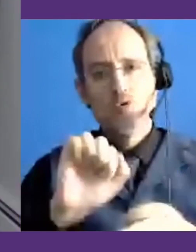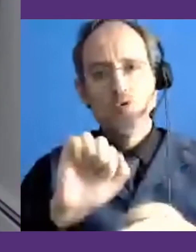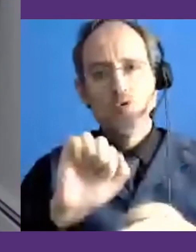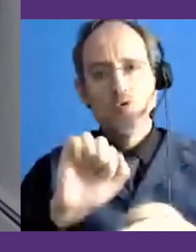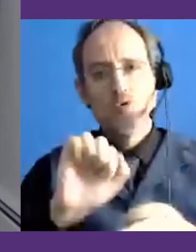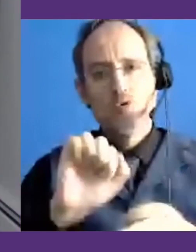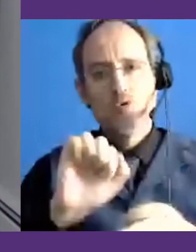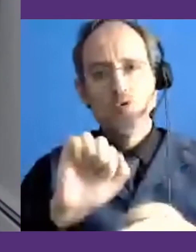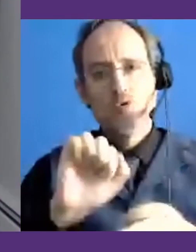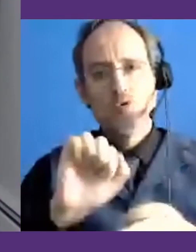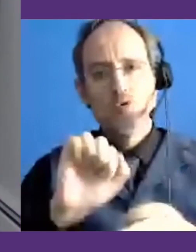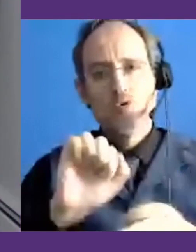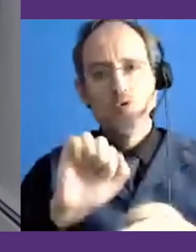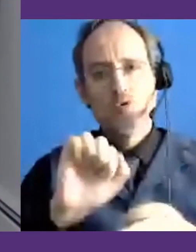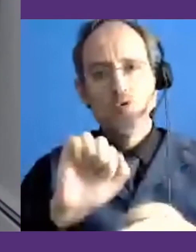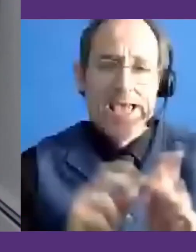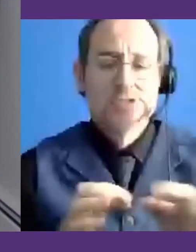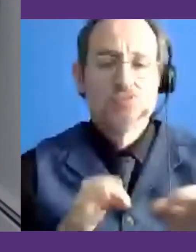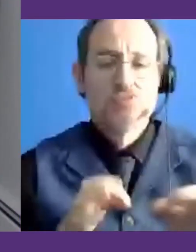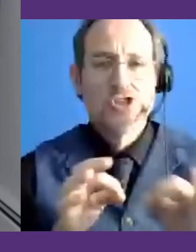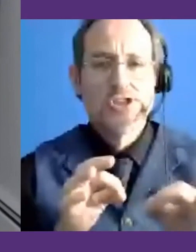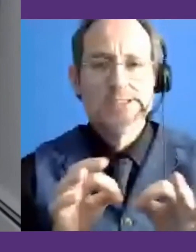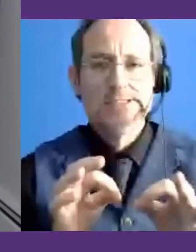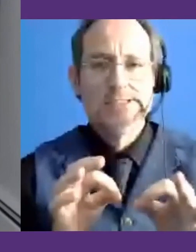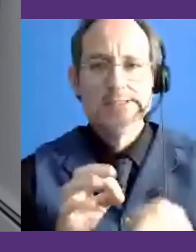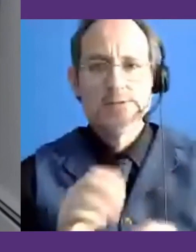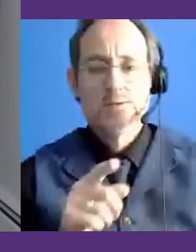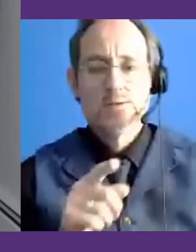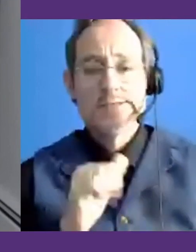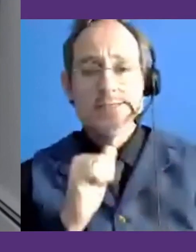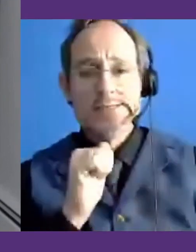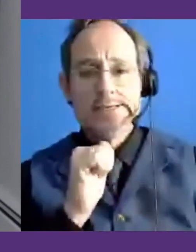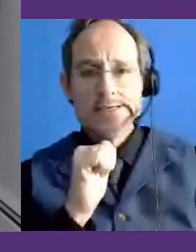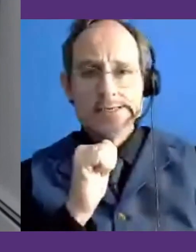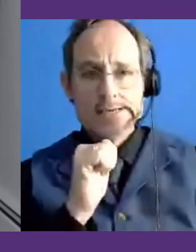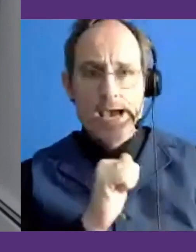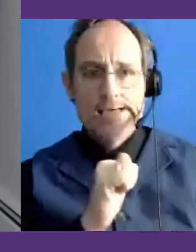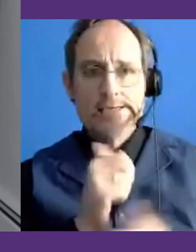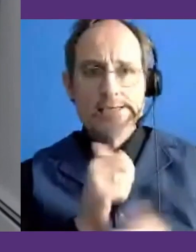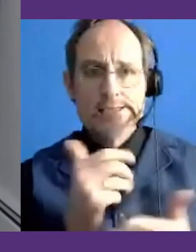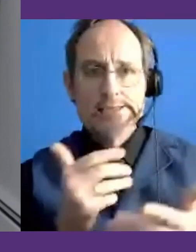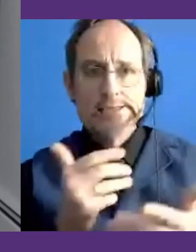so, and we're seeing this again, this groundswell amongst